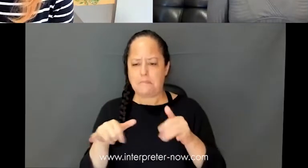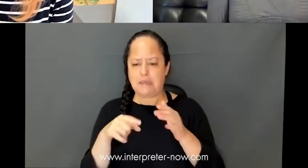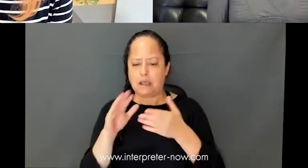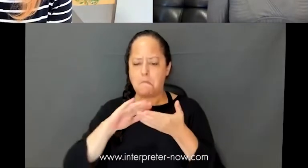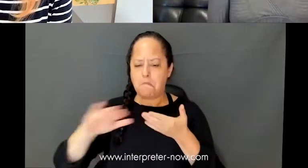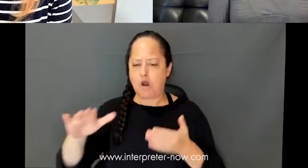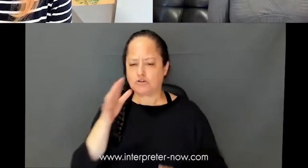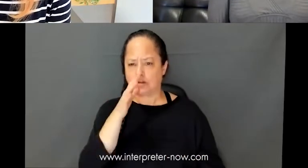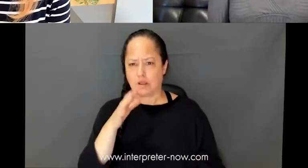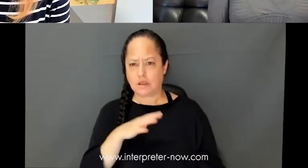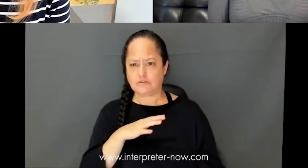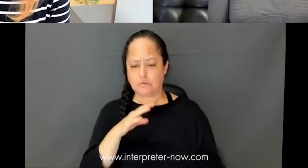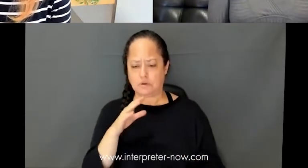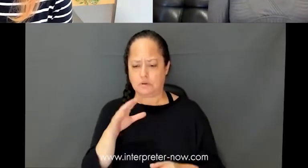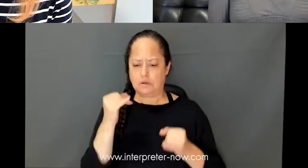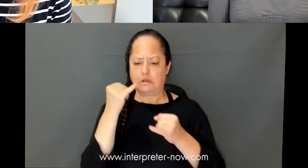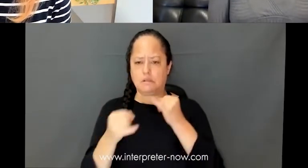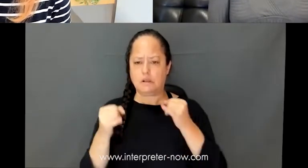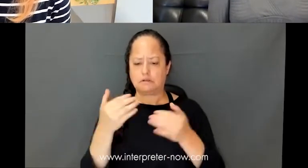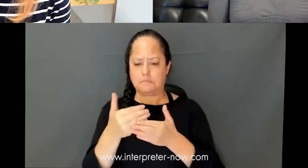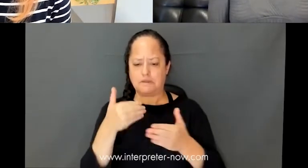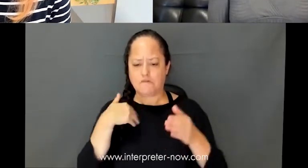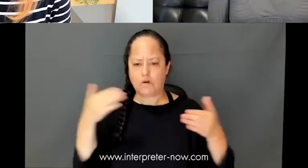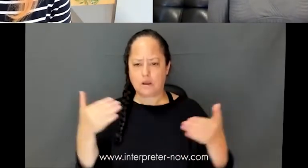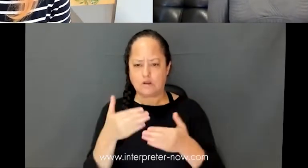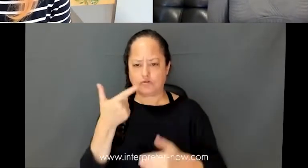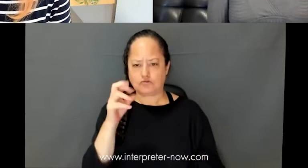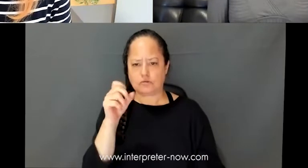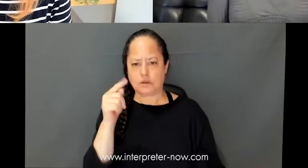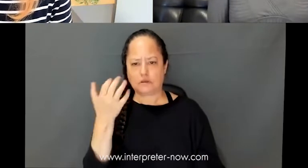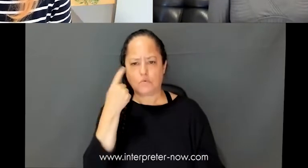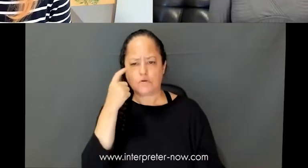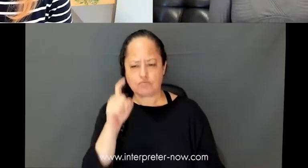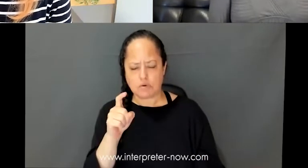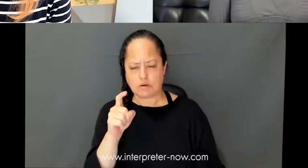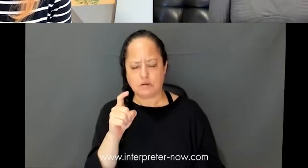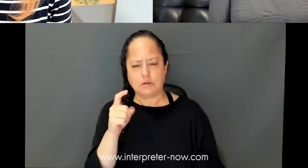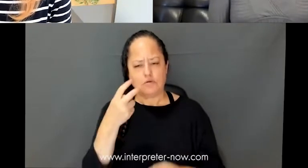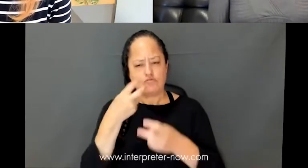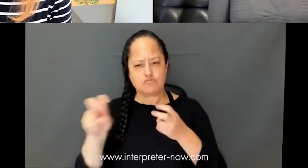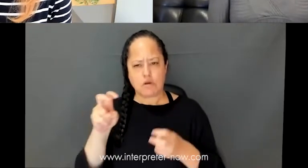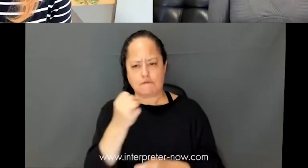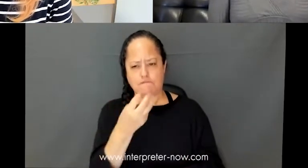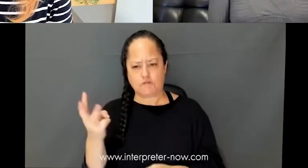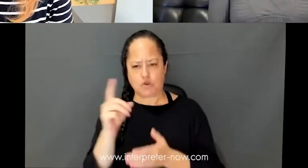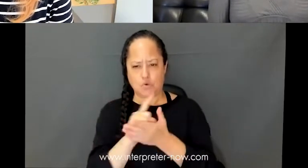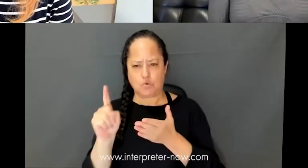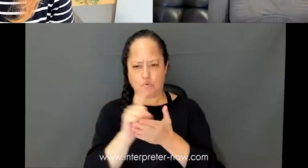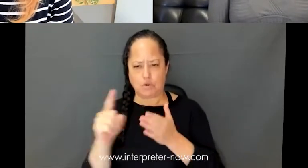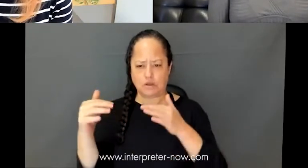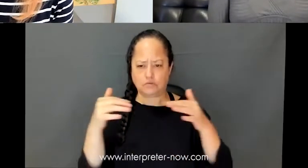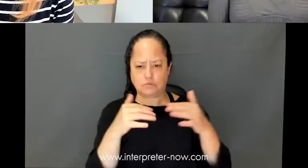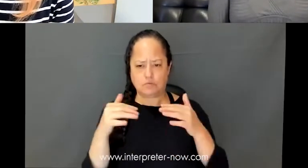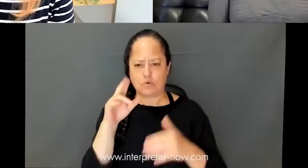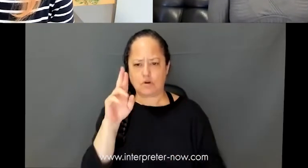before I introduce our guest, I want to just recognize that it's been a rough couple of weeks, a few weeks with the war in the